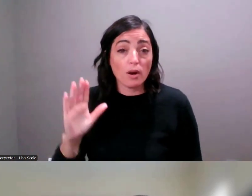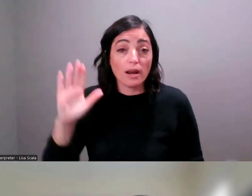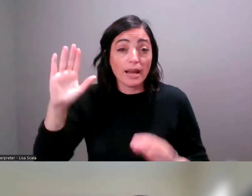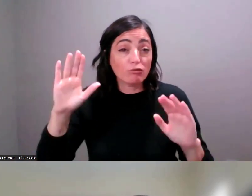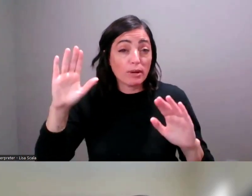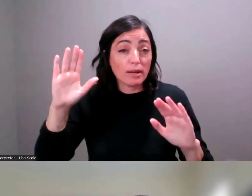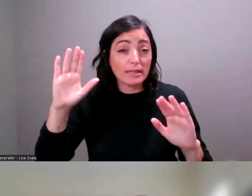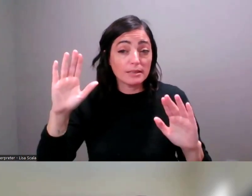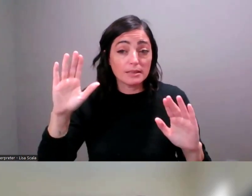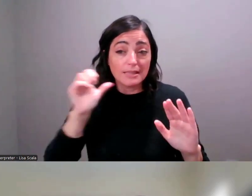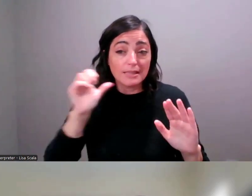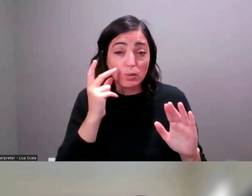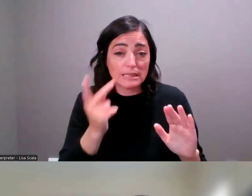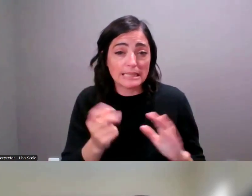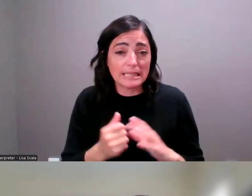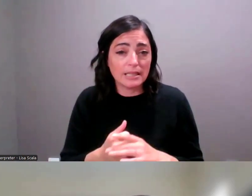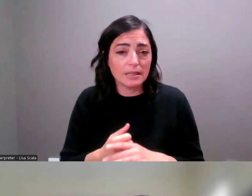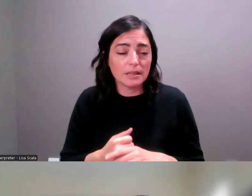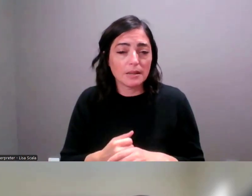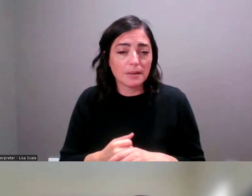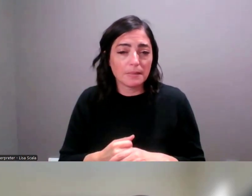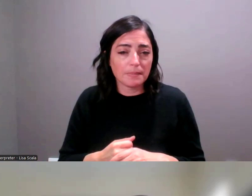see?